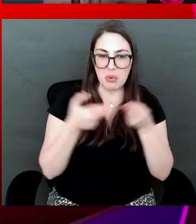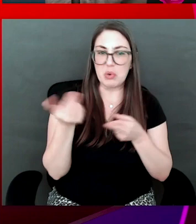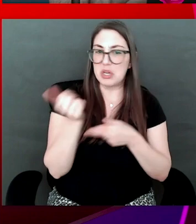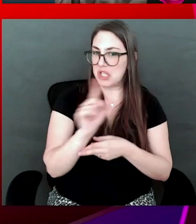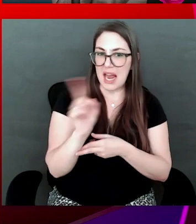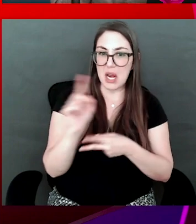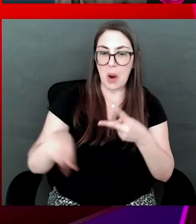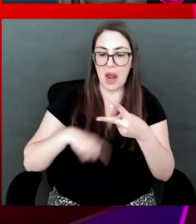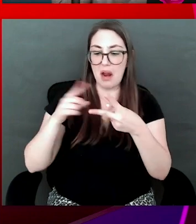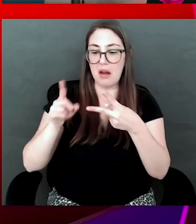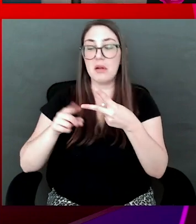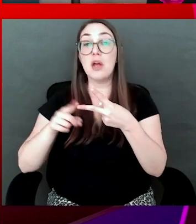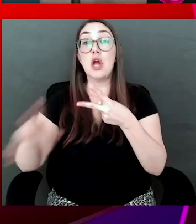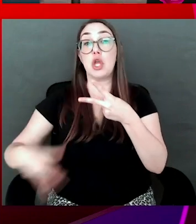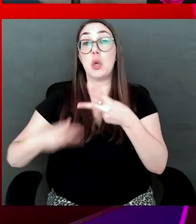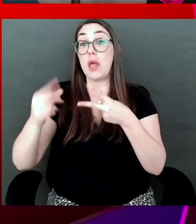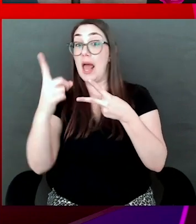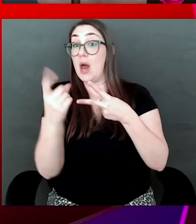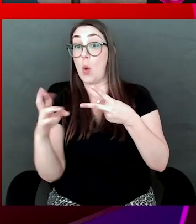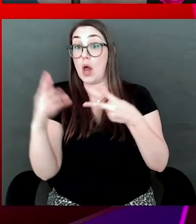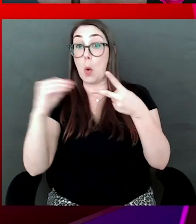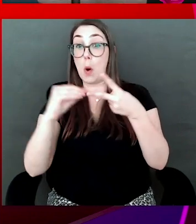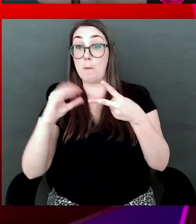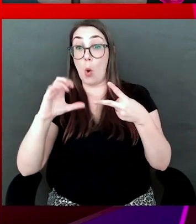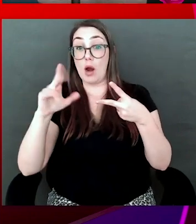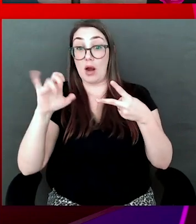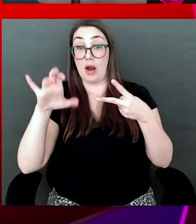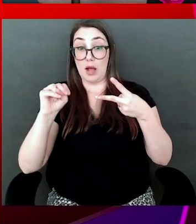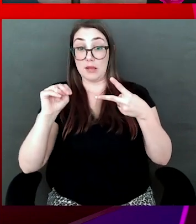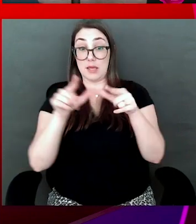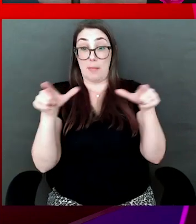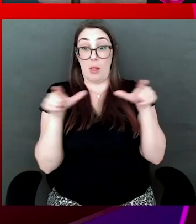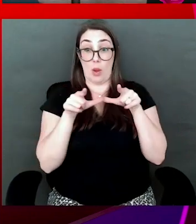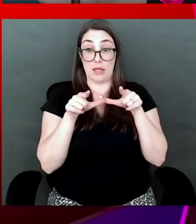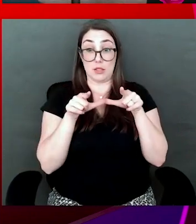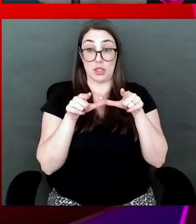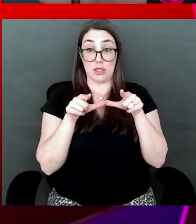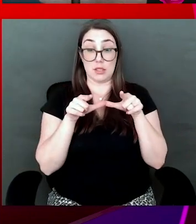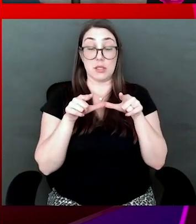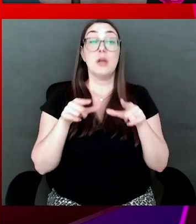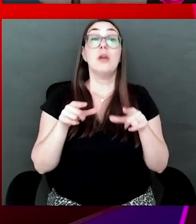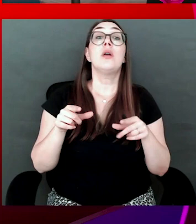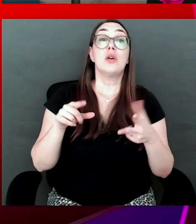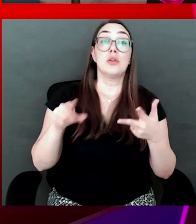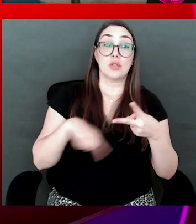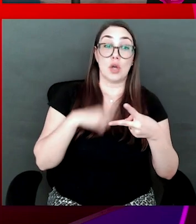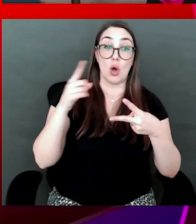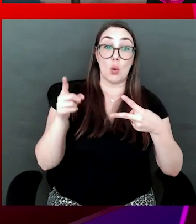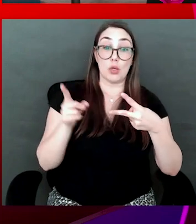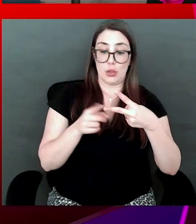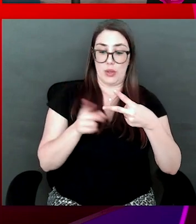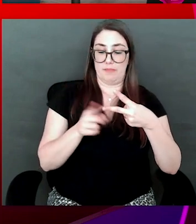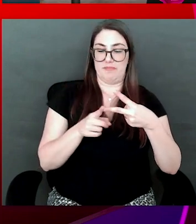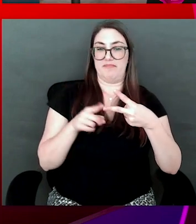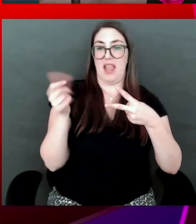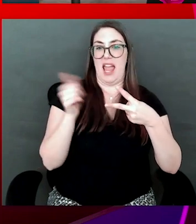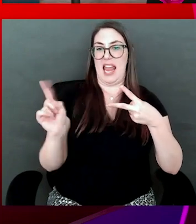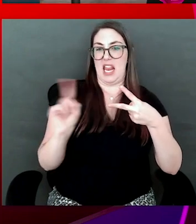add one or more custom locations. Gotcha. So we'll do the anywhere fleet here next.